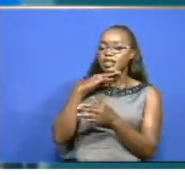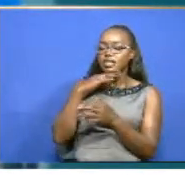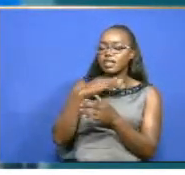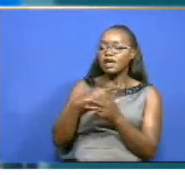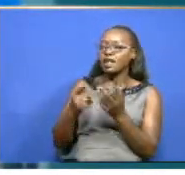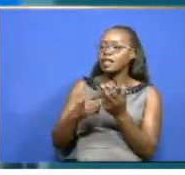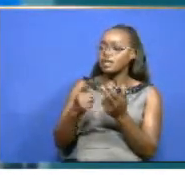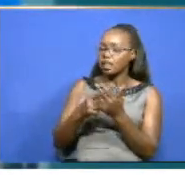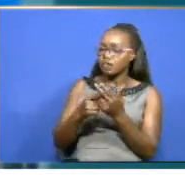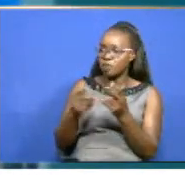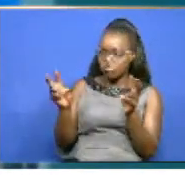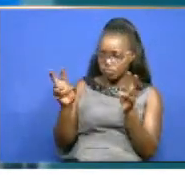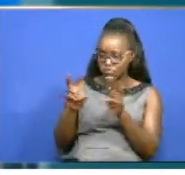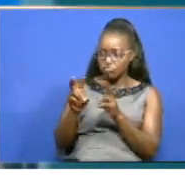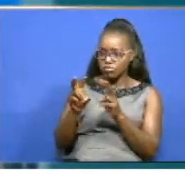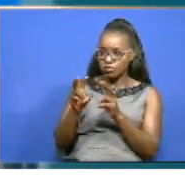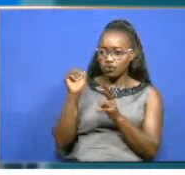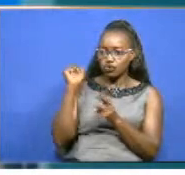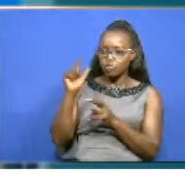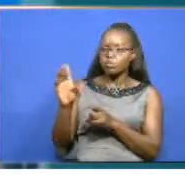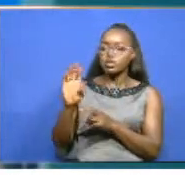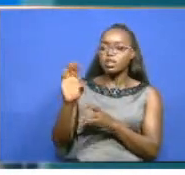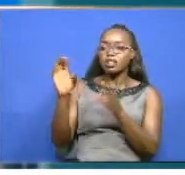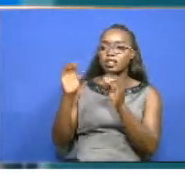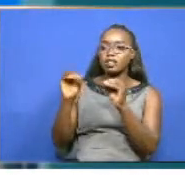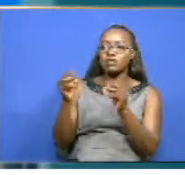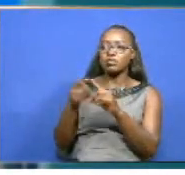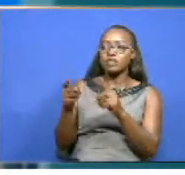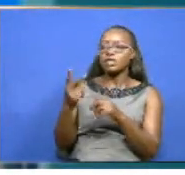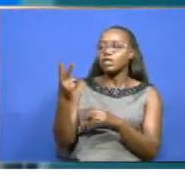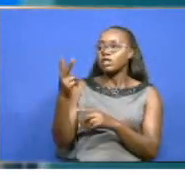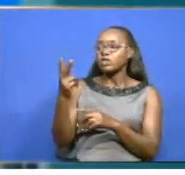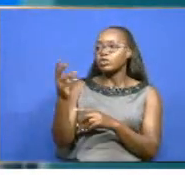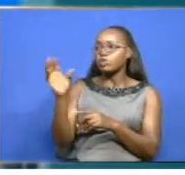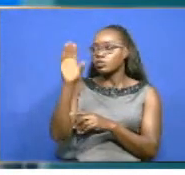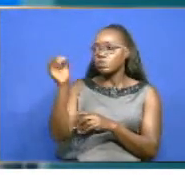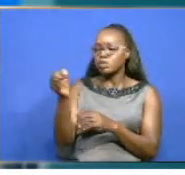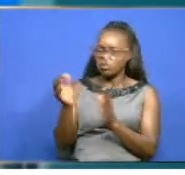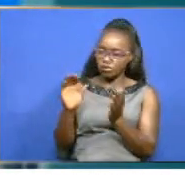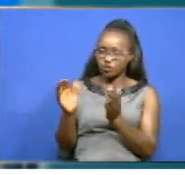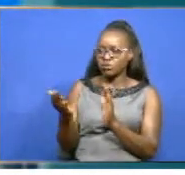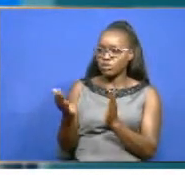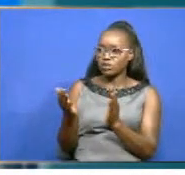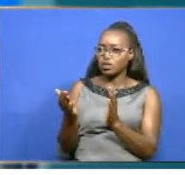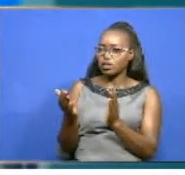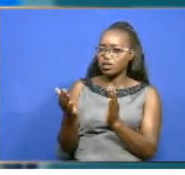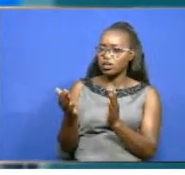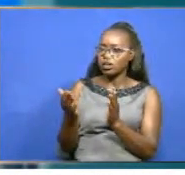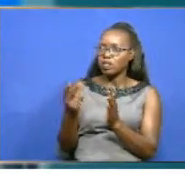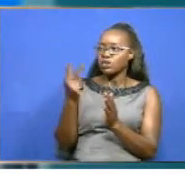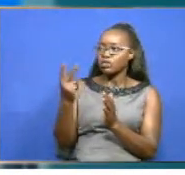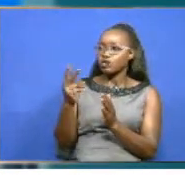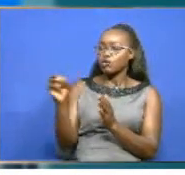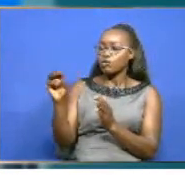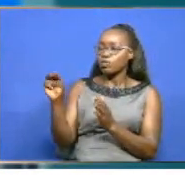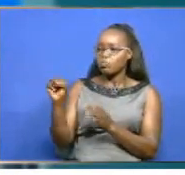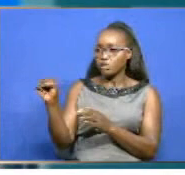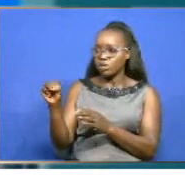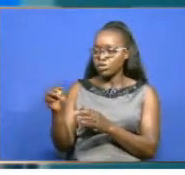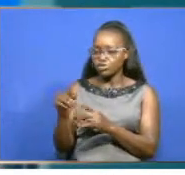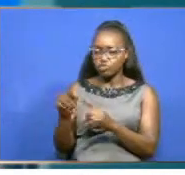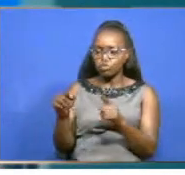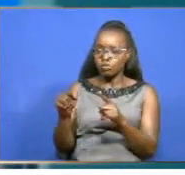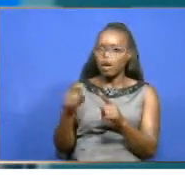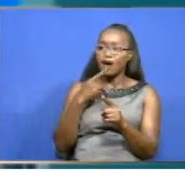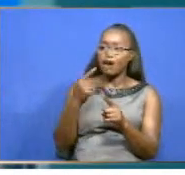at. Ideally, it should be zero. But we are at 2% almost. If you compare, you know, 2 million to 100 million. So you're looking at